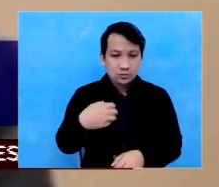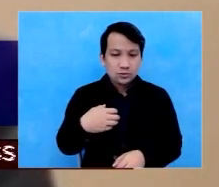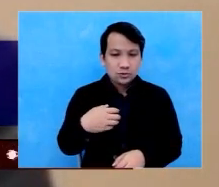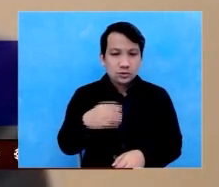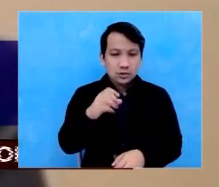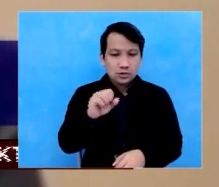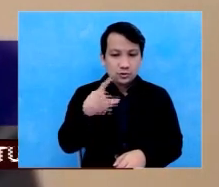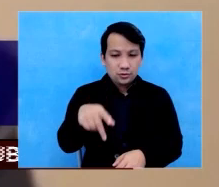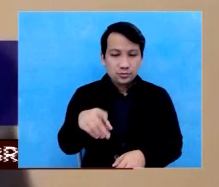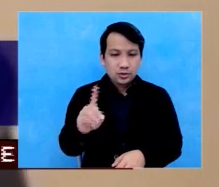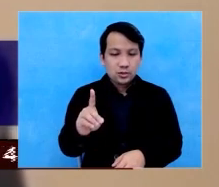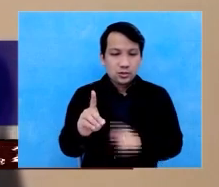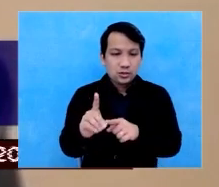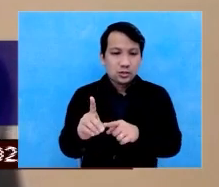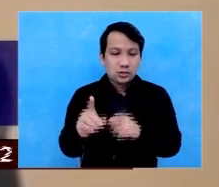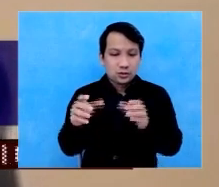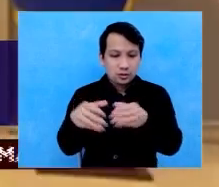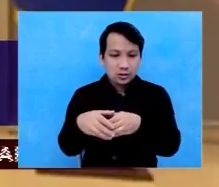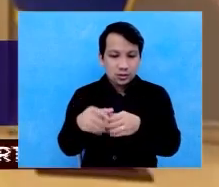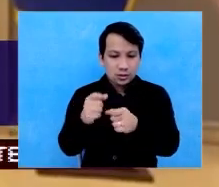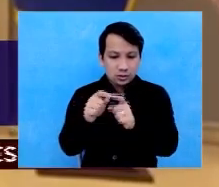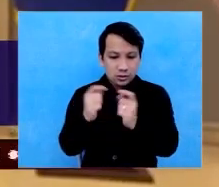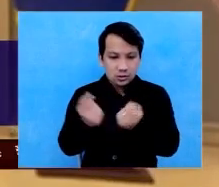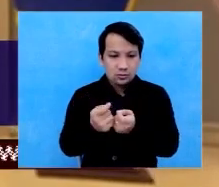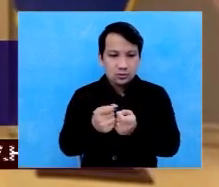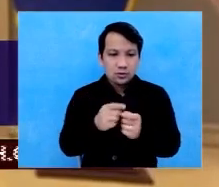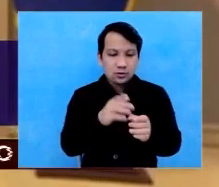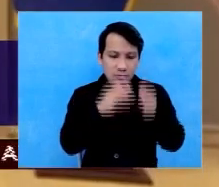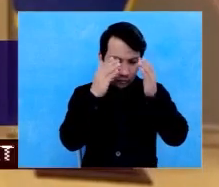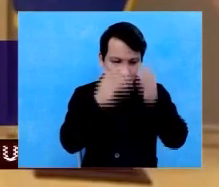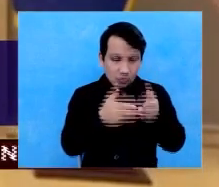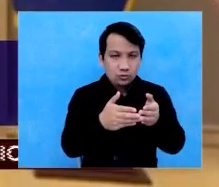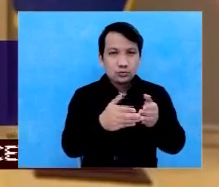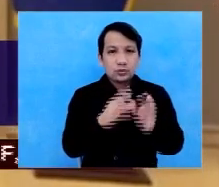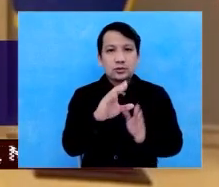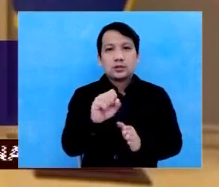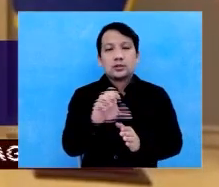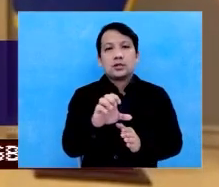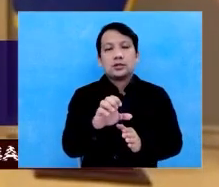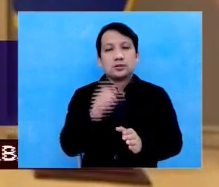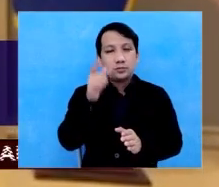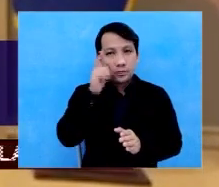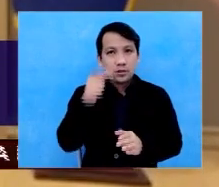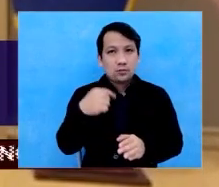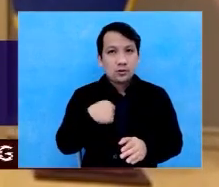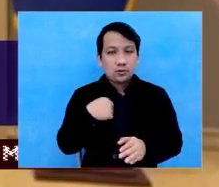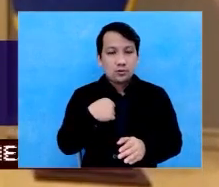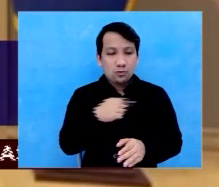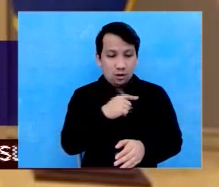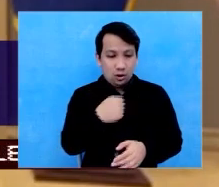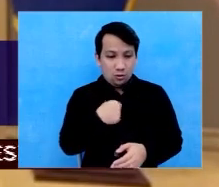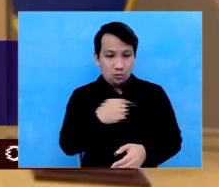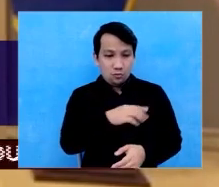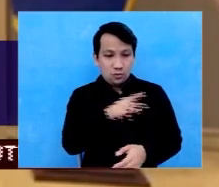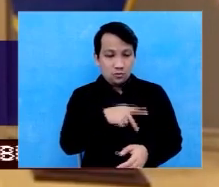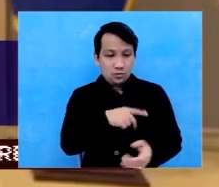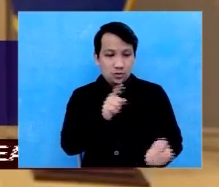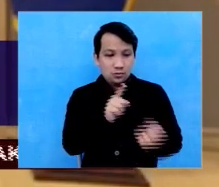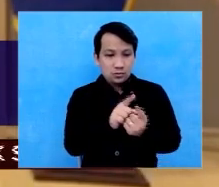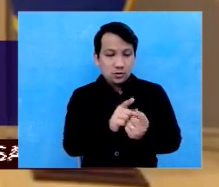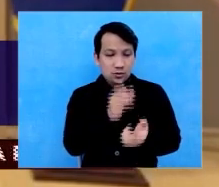the Percy Lapid Police. In fact, I personally would meet with them